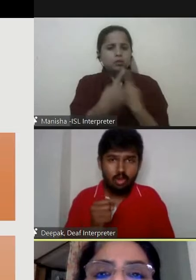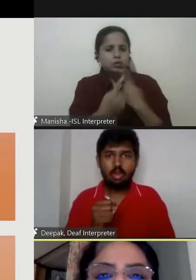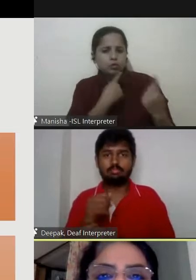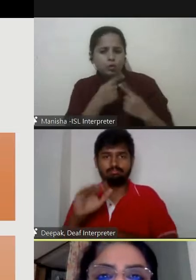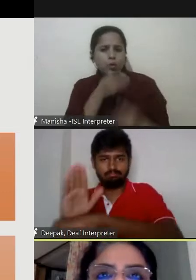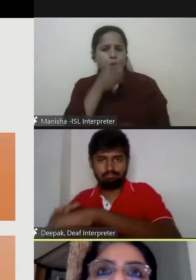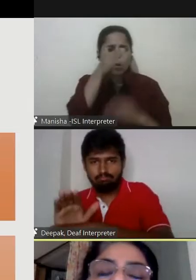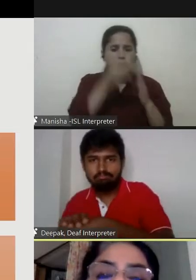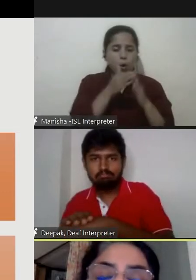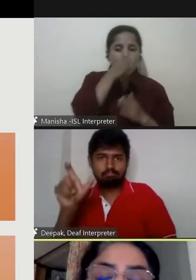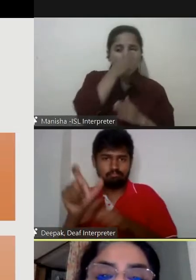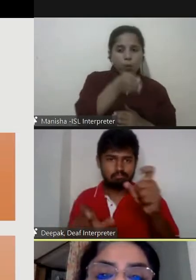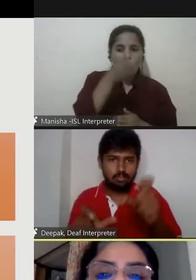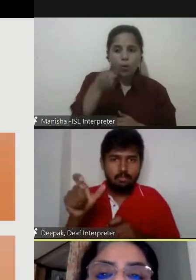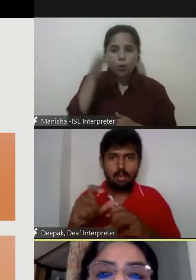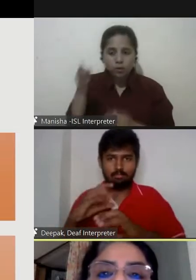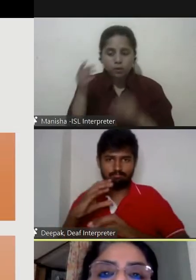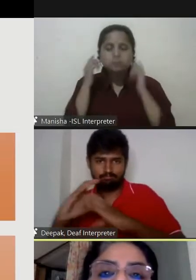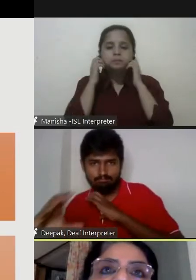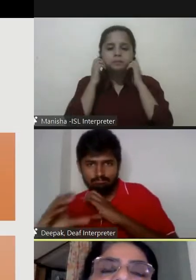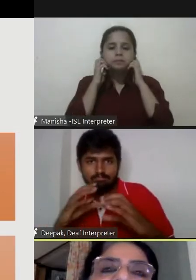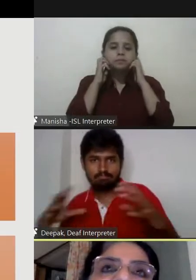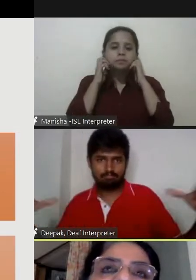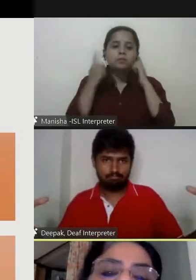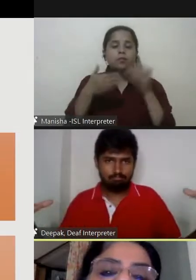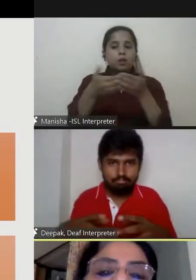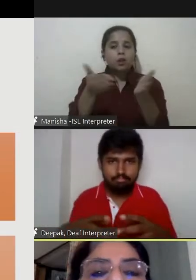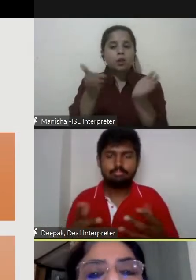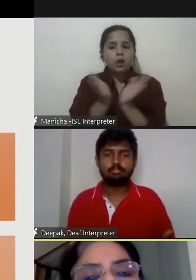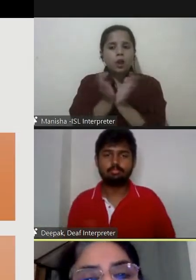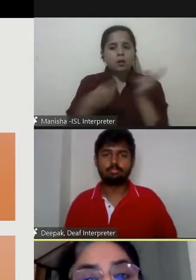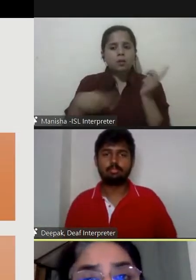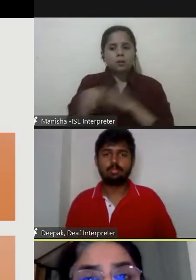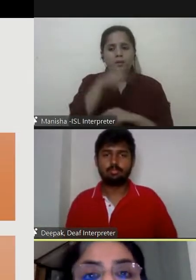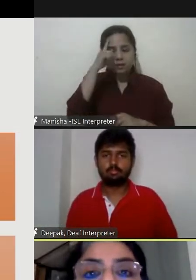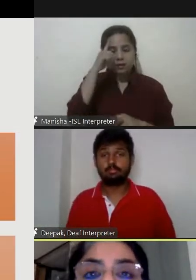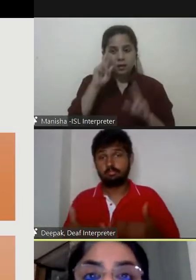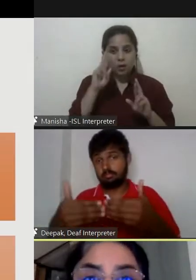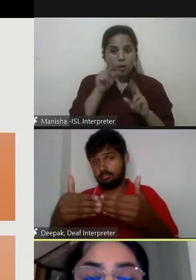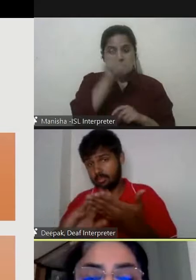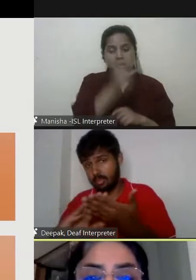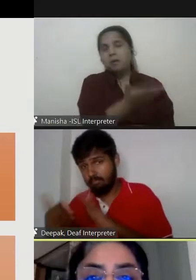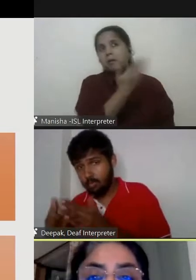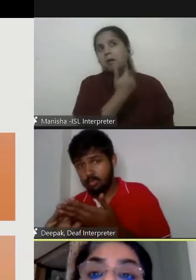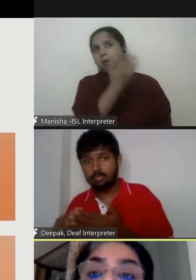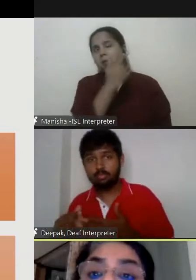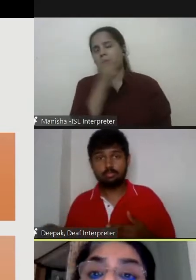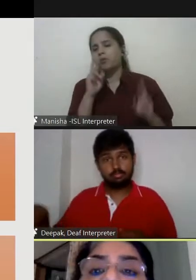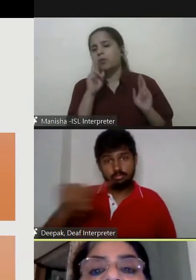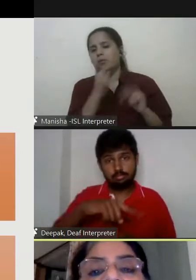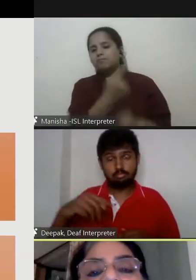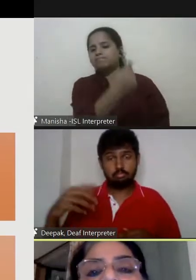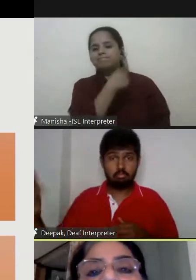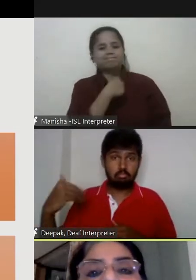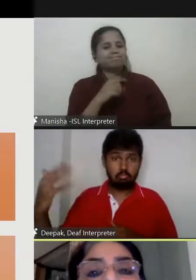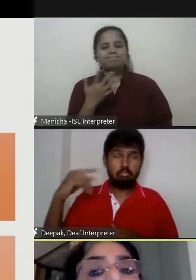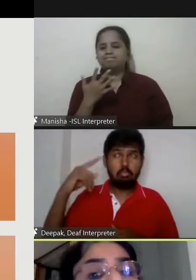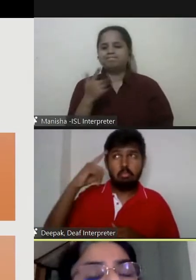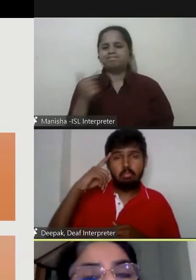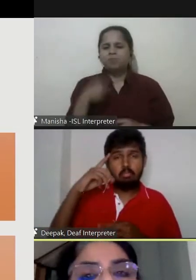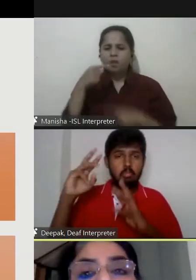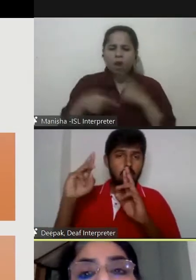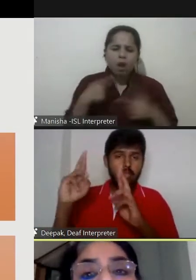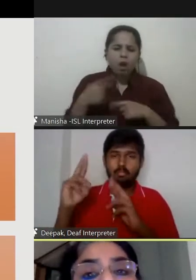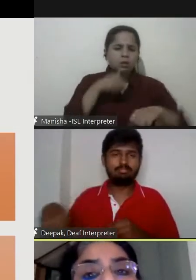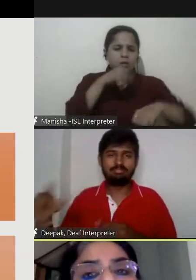their homes and in the community rather than expecting them to come to them. A rigorous follow-up,